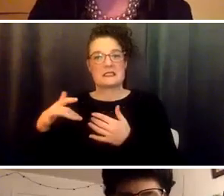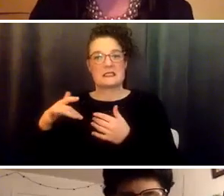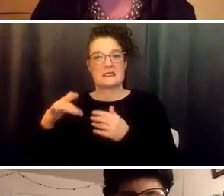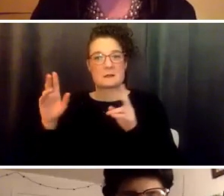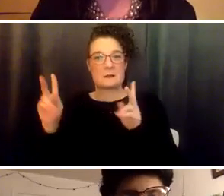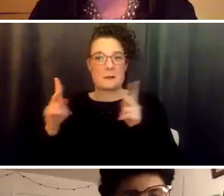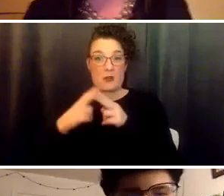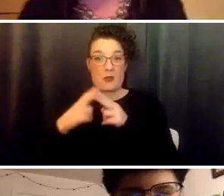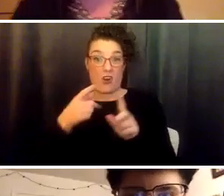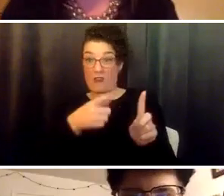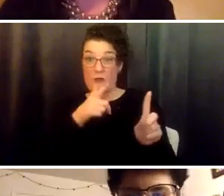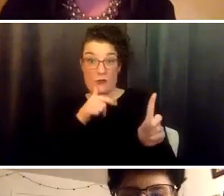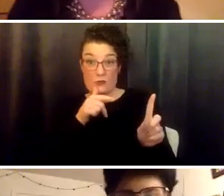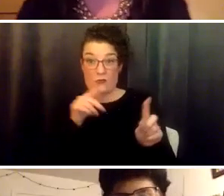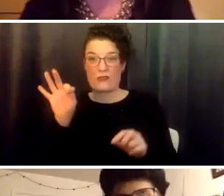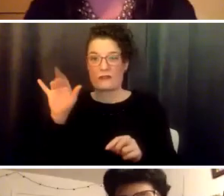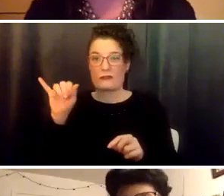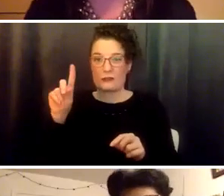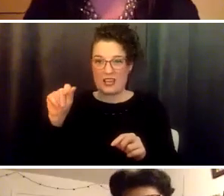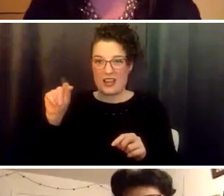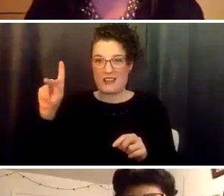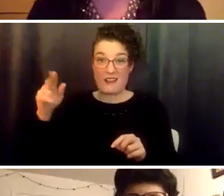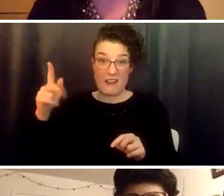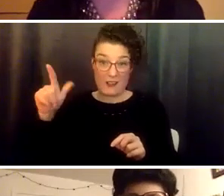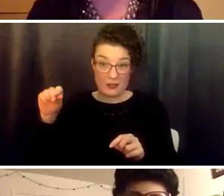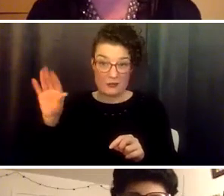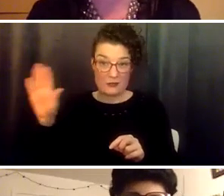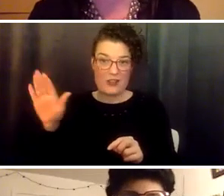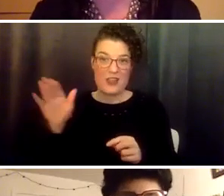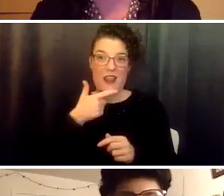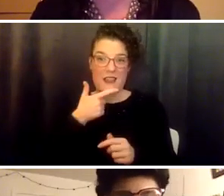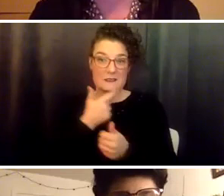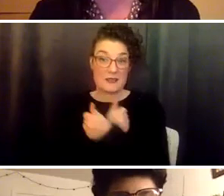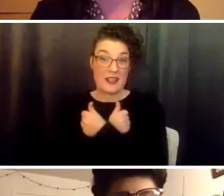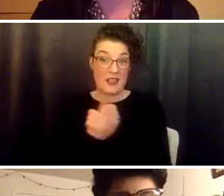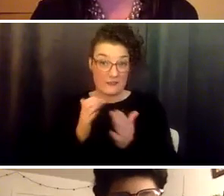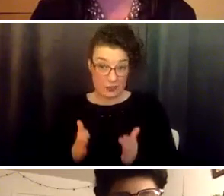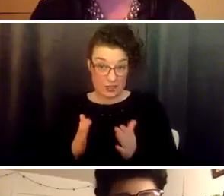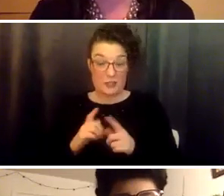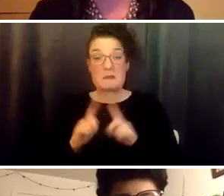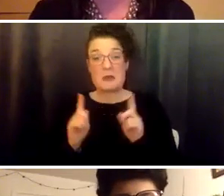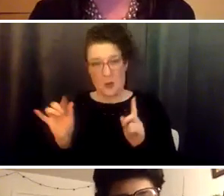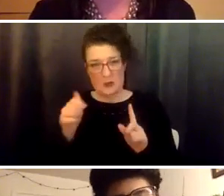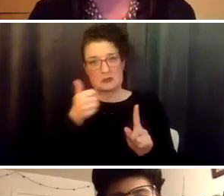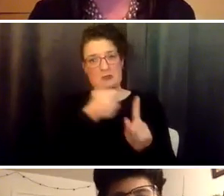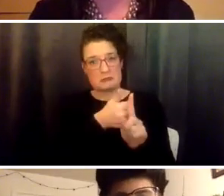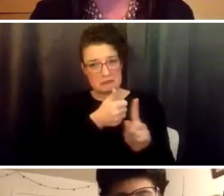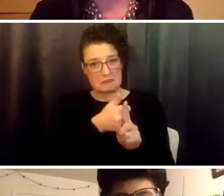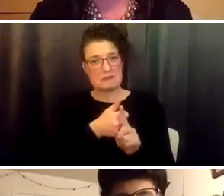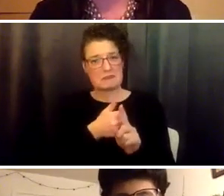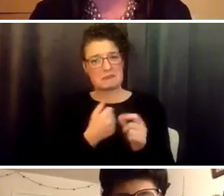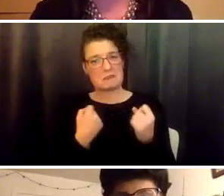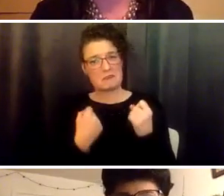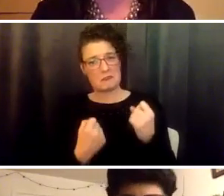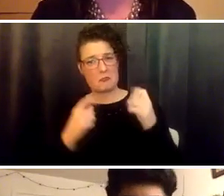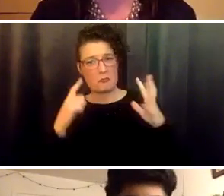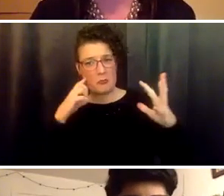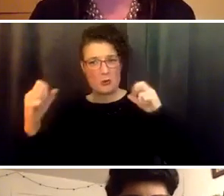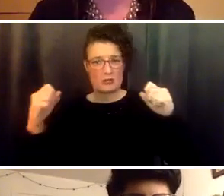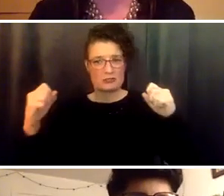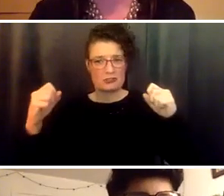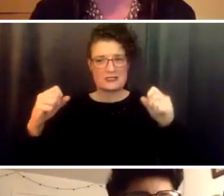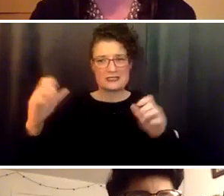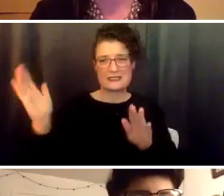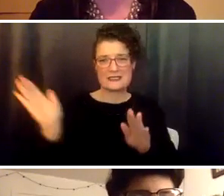lesbian lover, but is also known to be a very boisterous, prominent